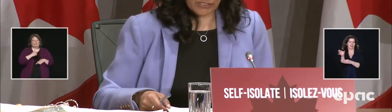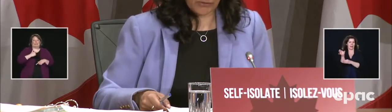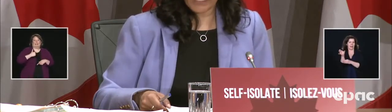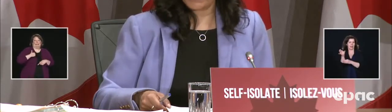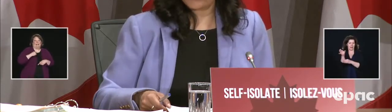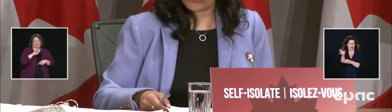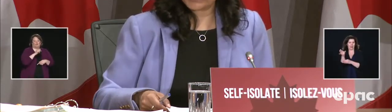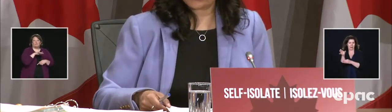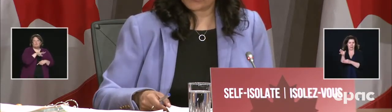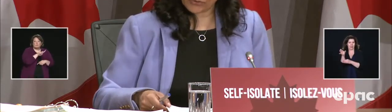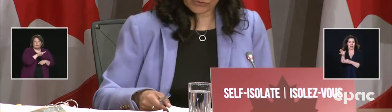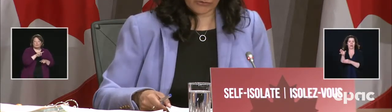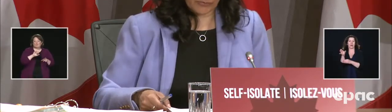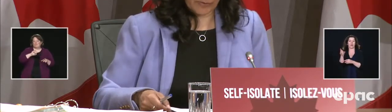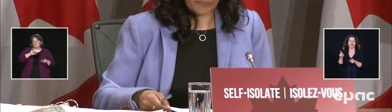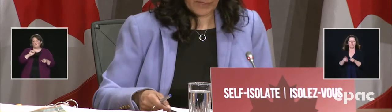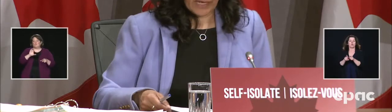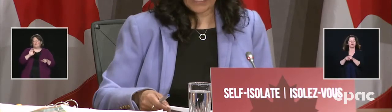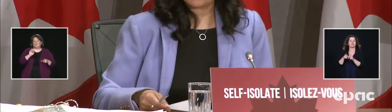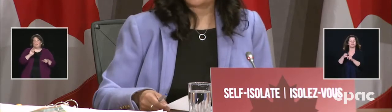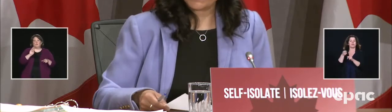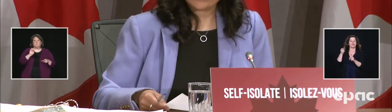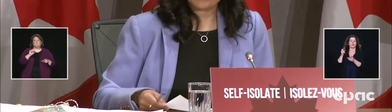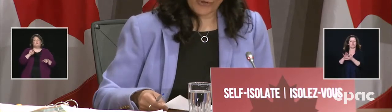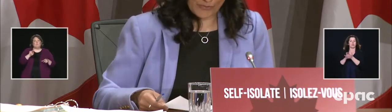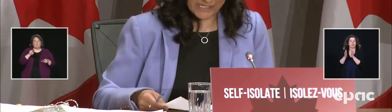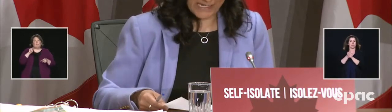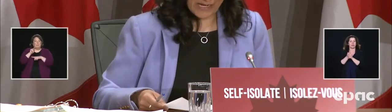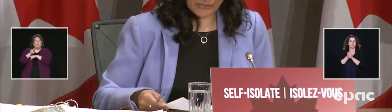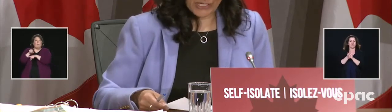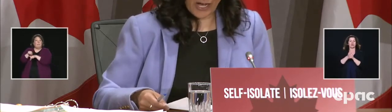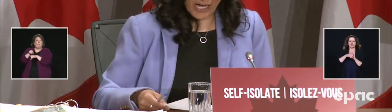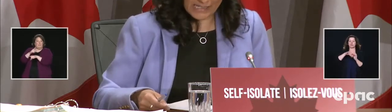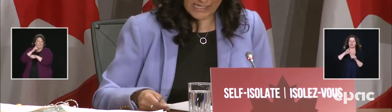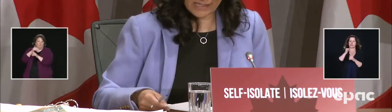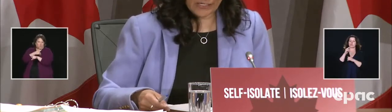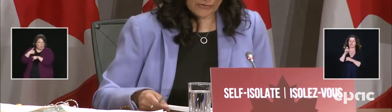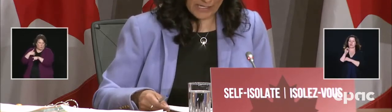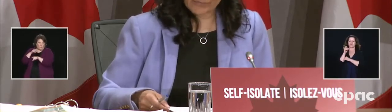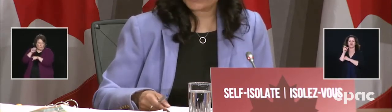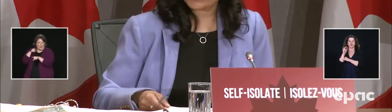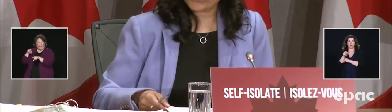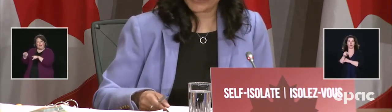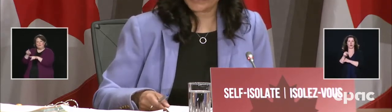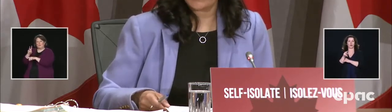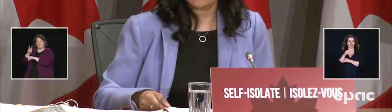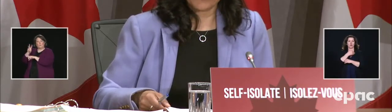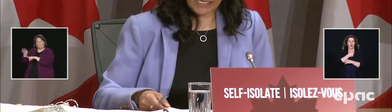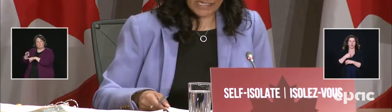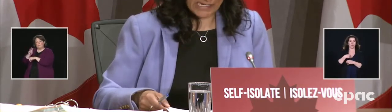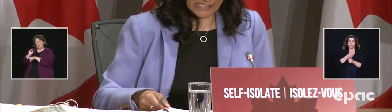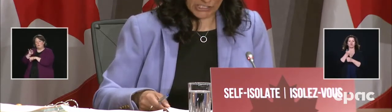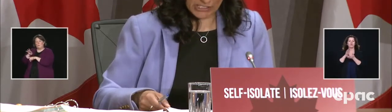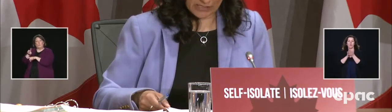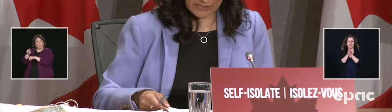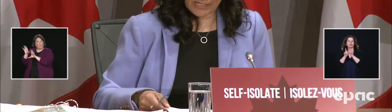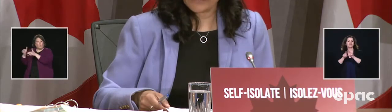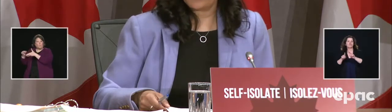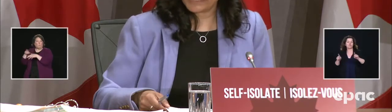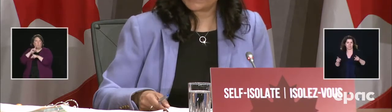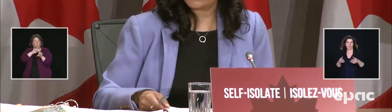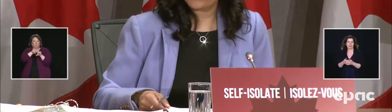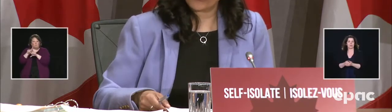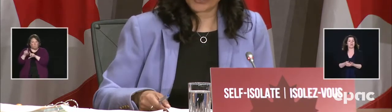from Toronto, and the Windsor Mold Group. I will take a moment now to highlight the incredible story of the Canadian